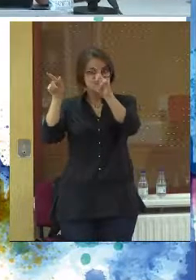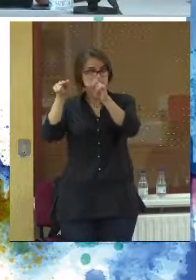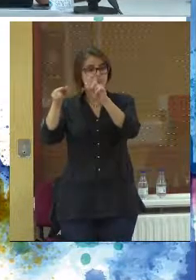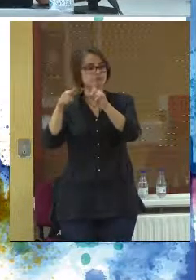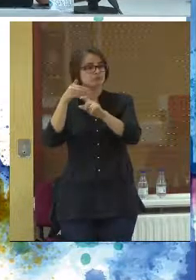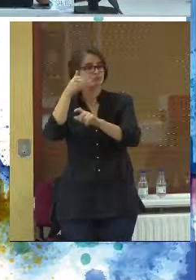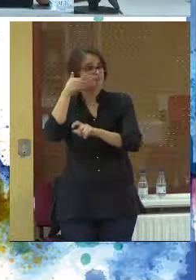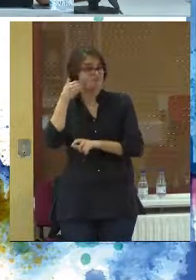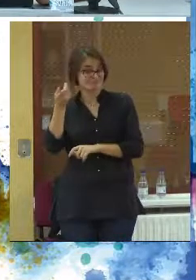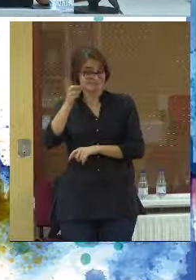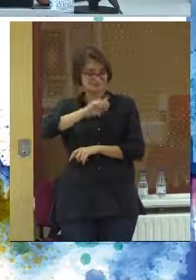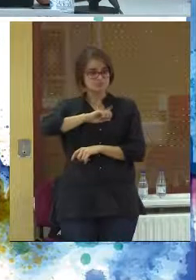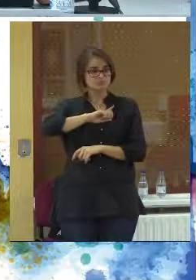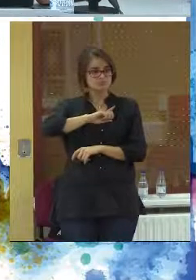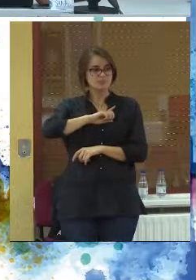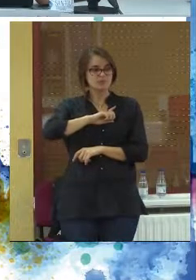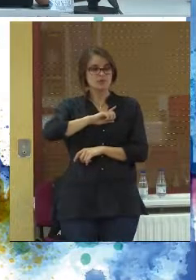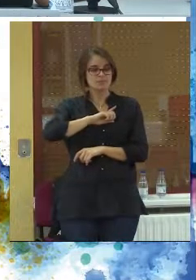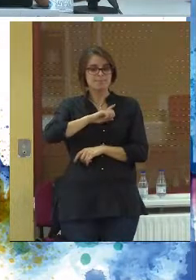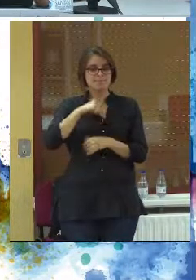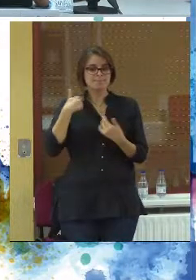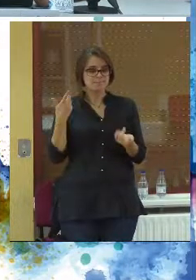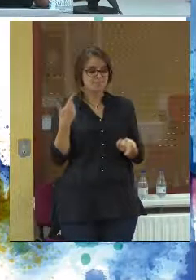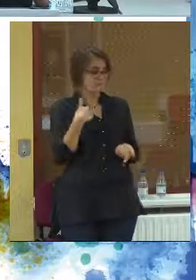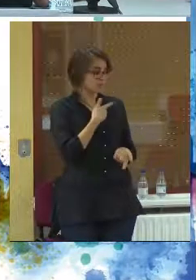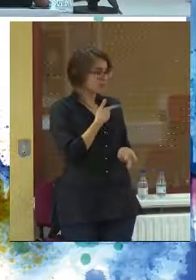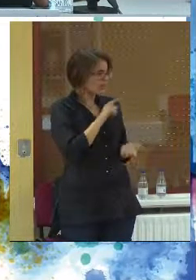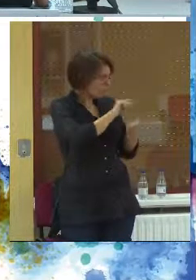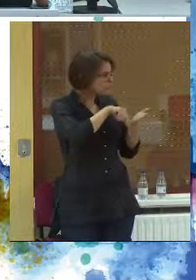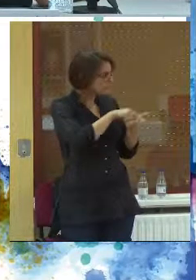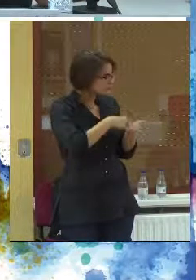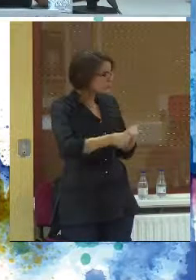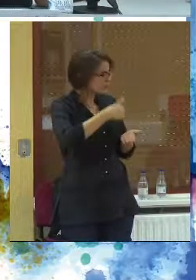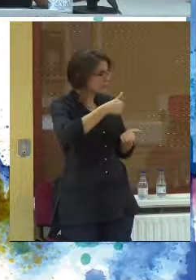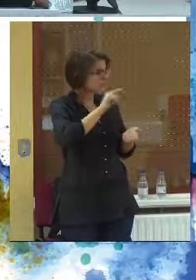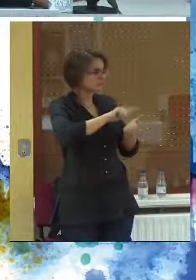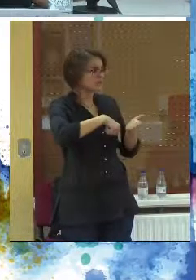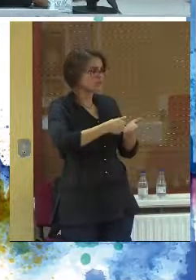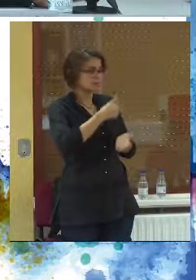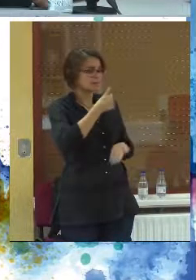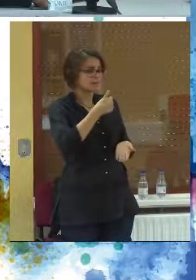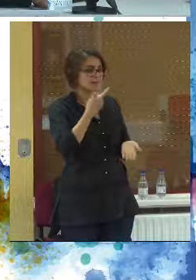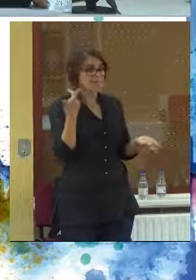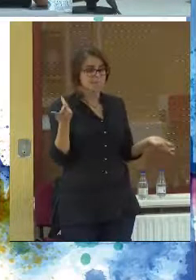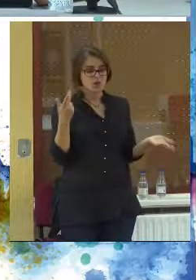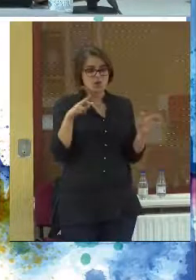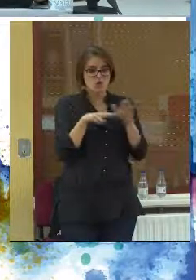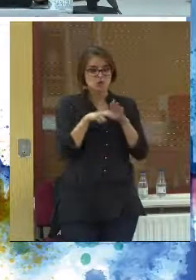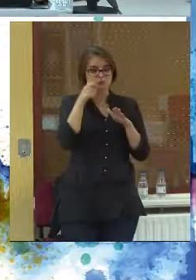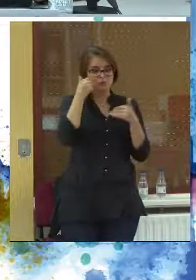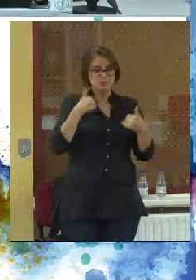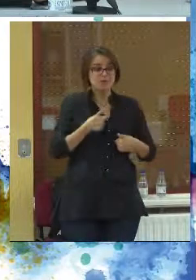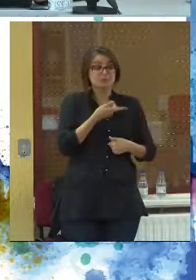customer was satisfied with Acate La Gaya, but they wanted to increase the number